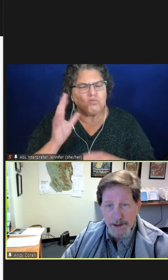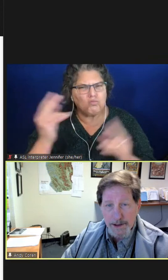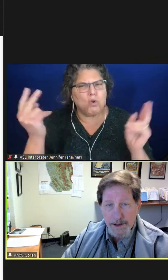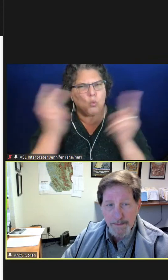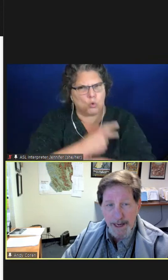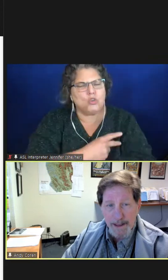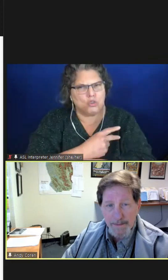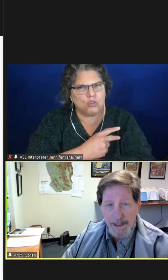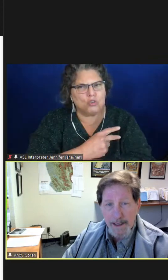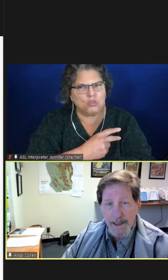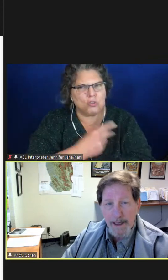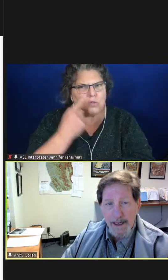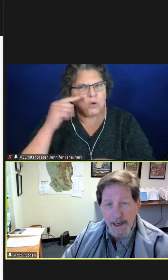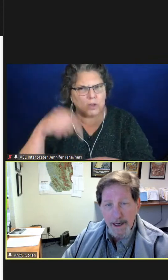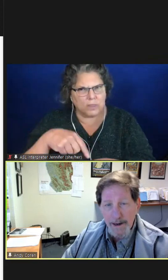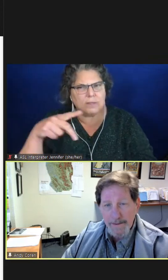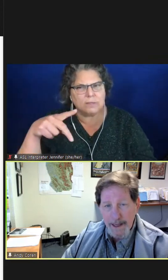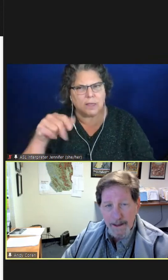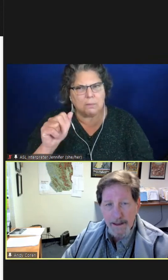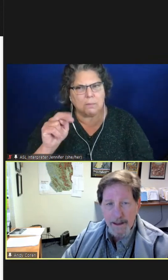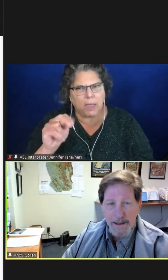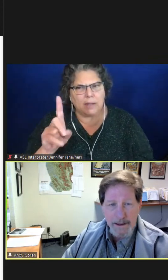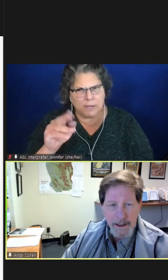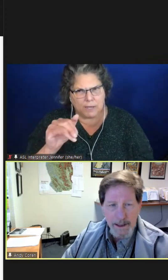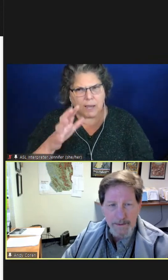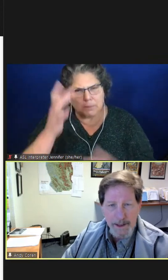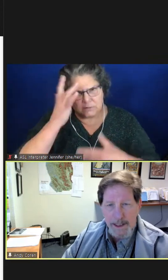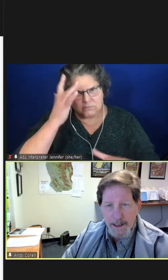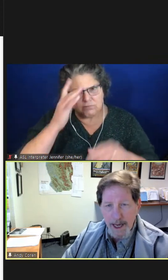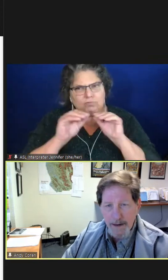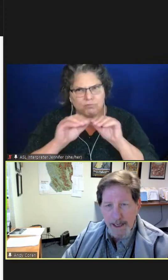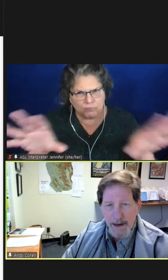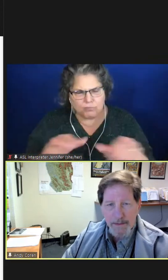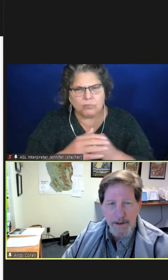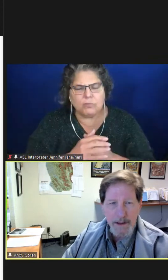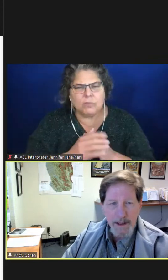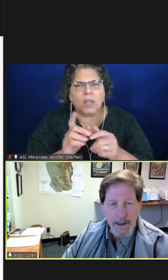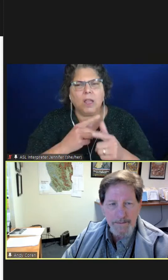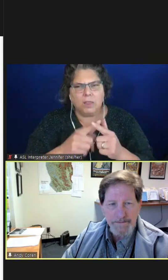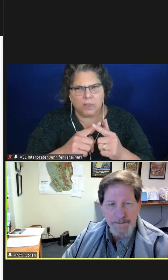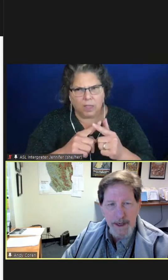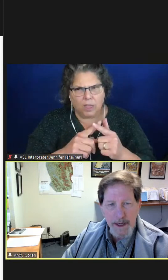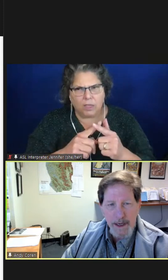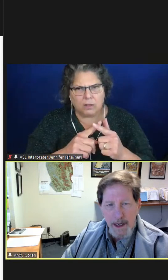in this pandemic. And then it came down